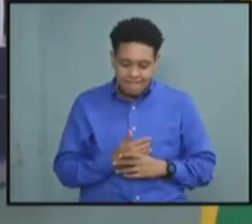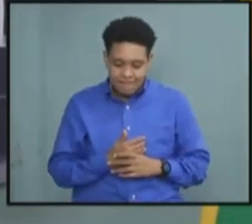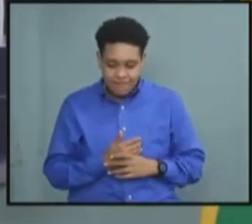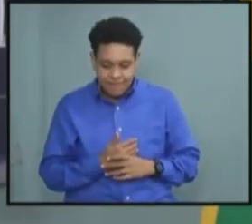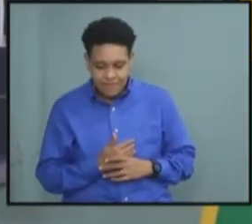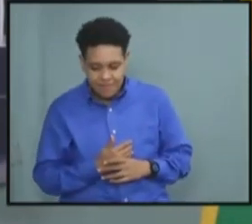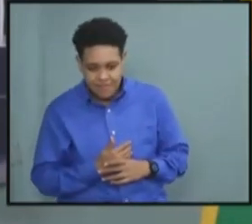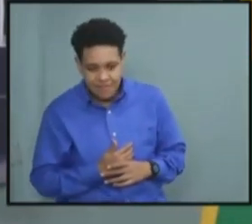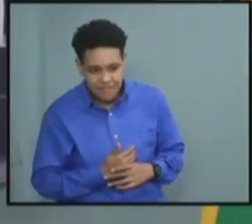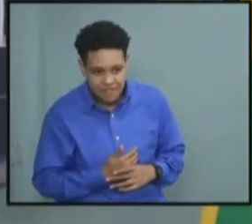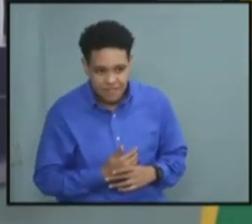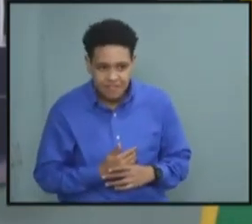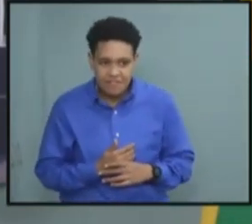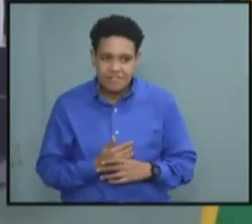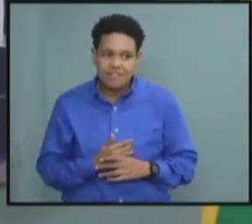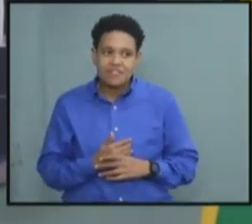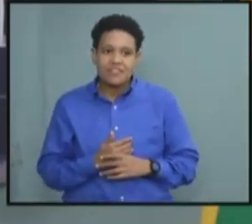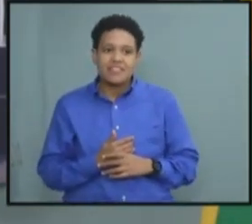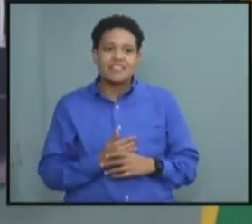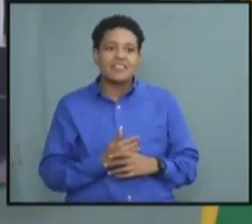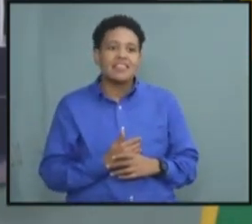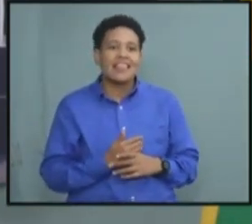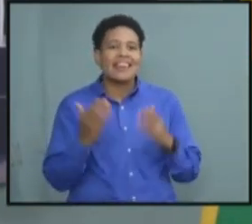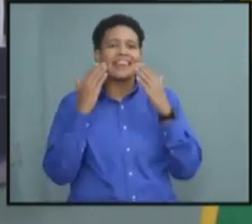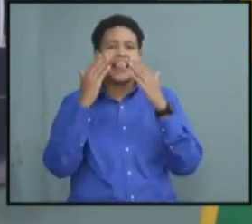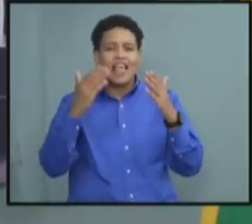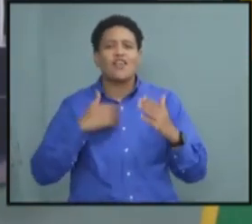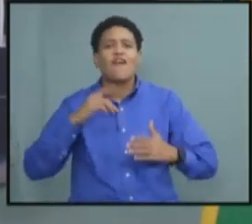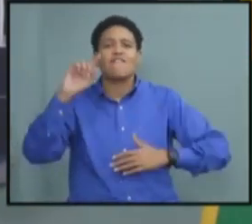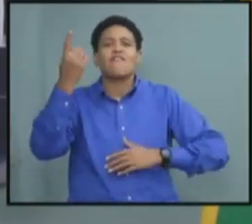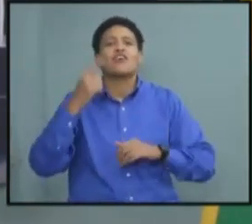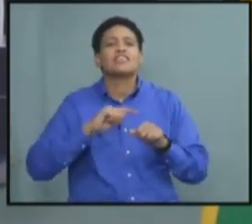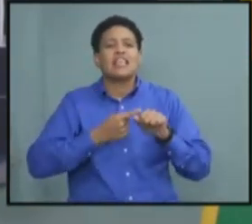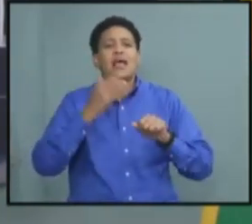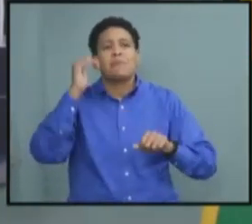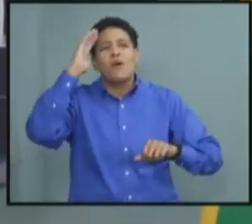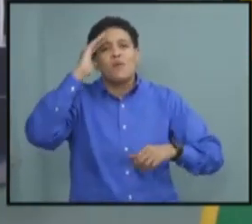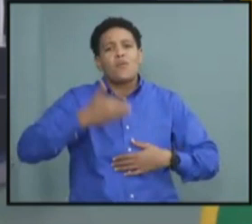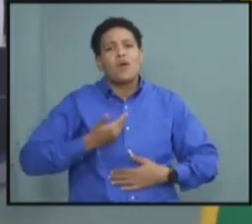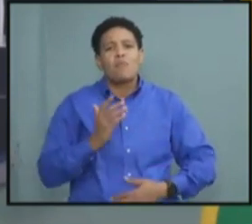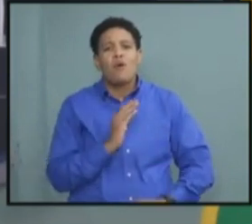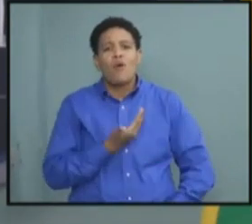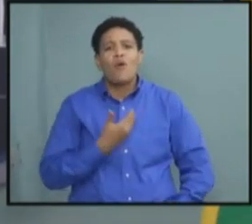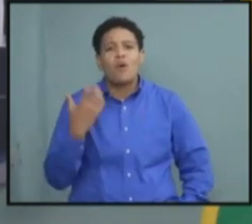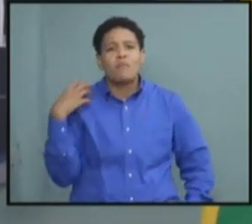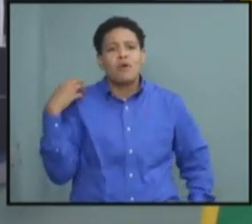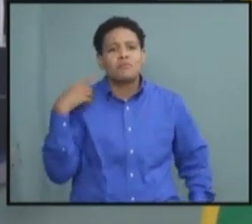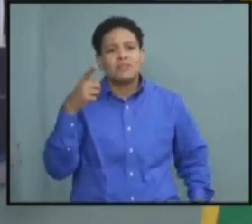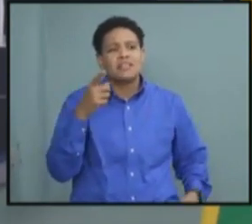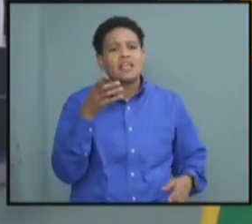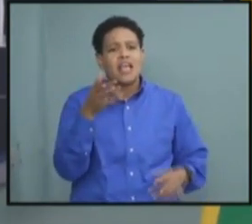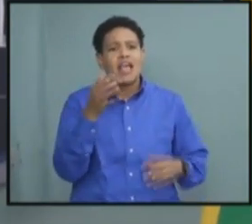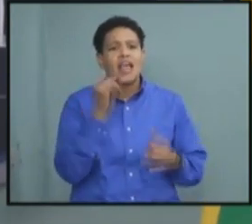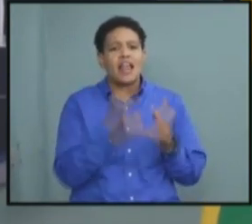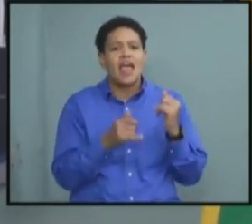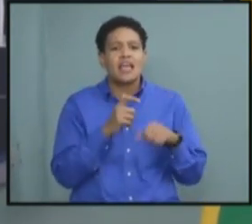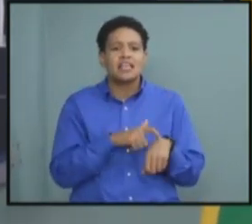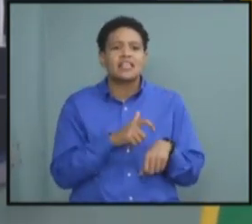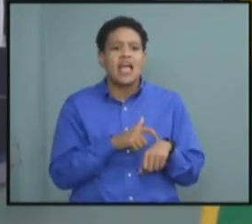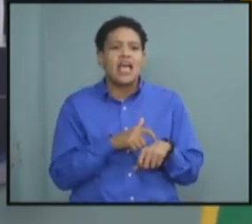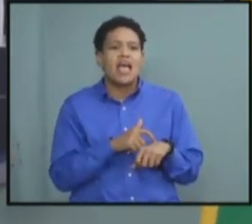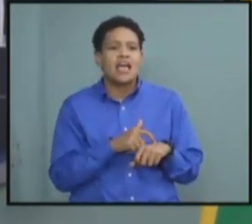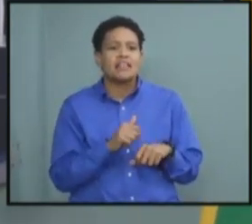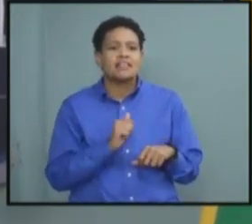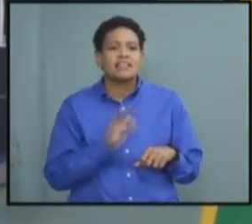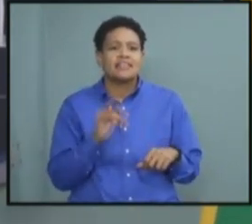Thank you very much, Prime Minister. I'd like to first start by welcoming our Permanent Secretary. She was here last time and I